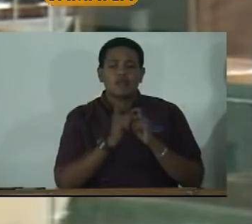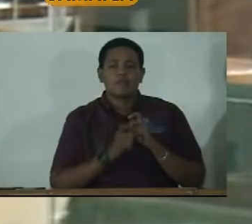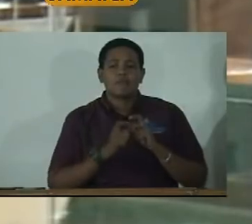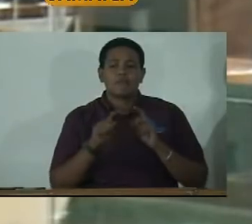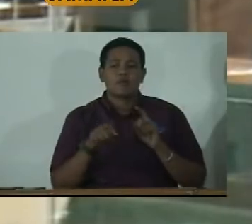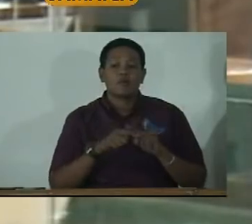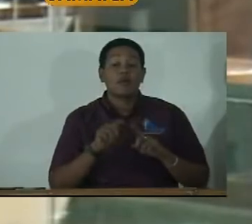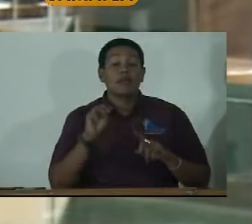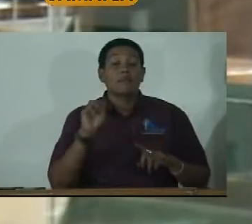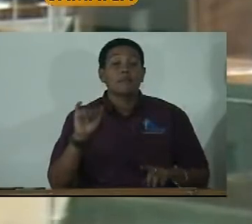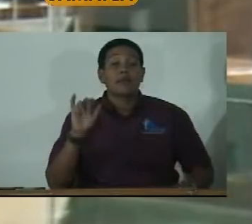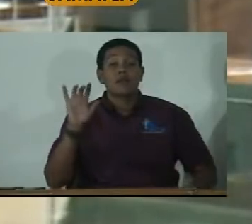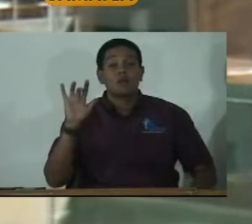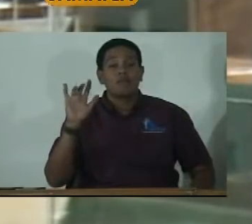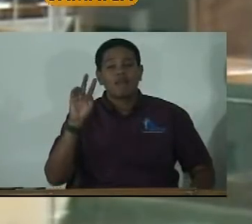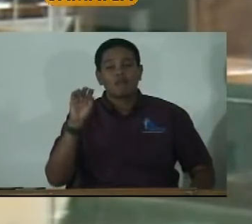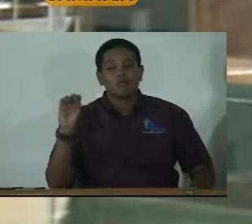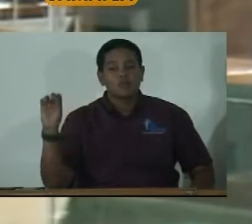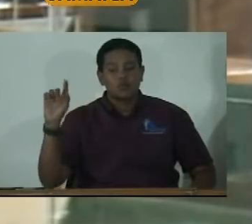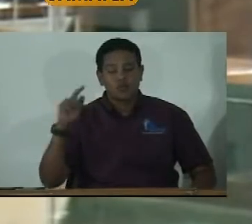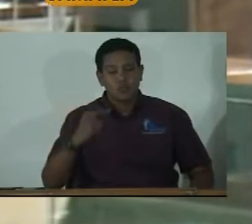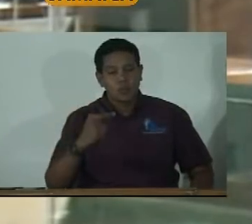25, 2021.